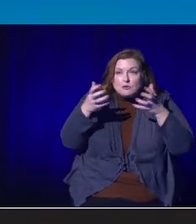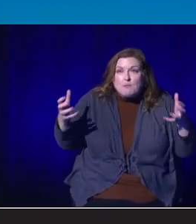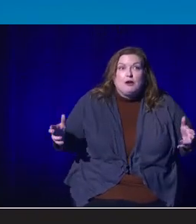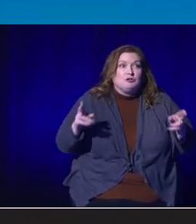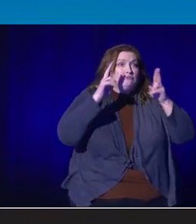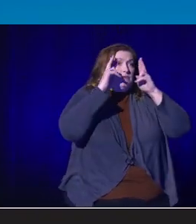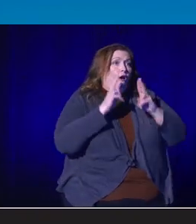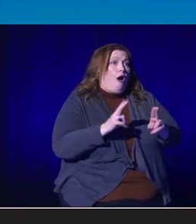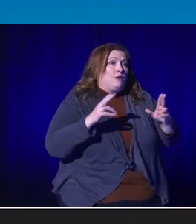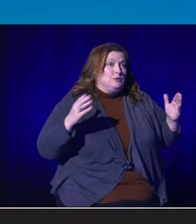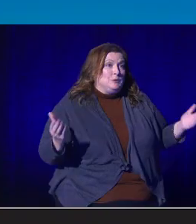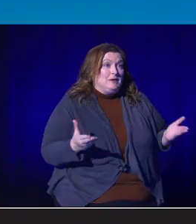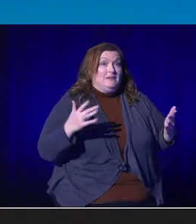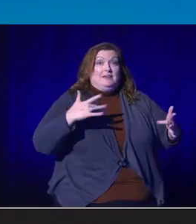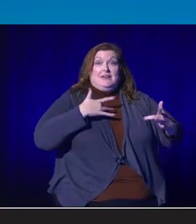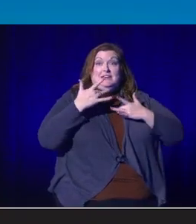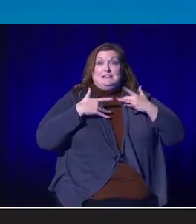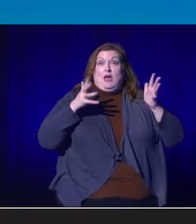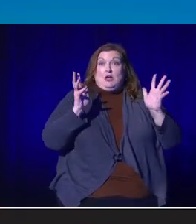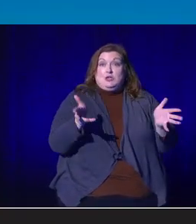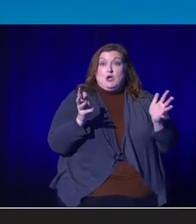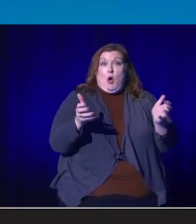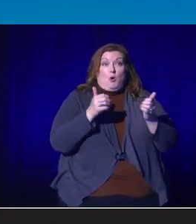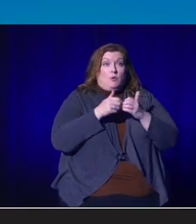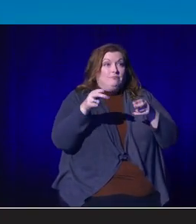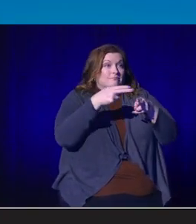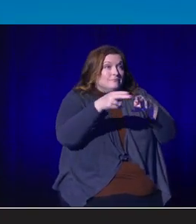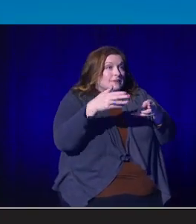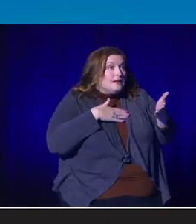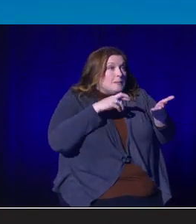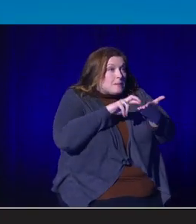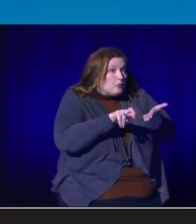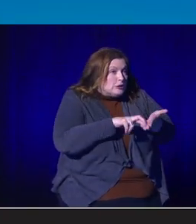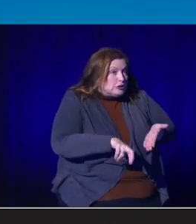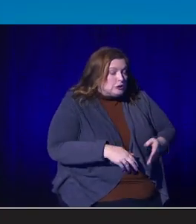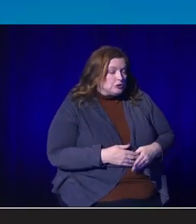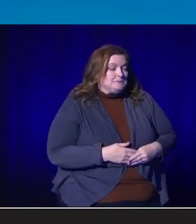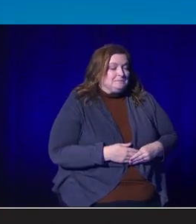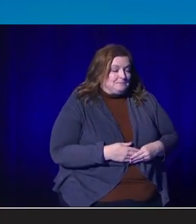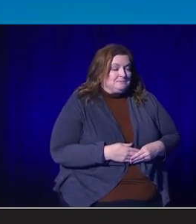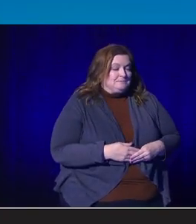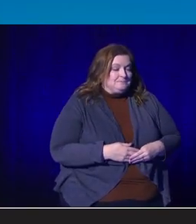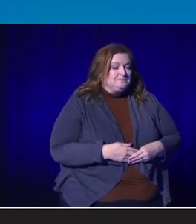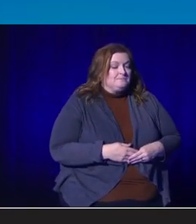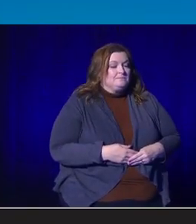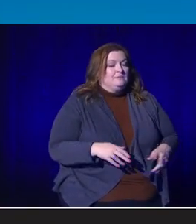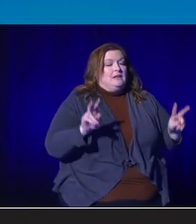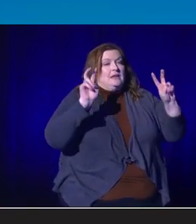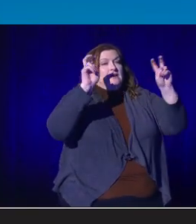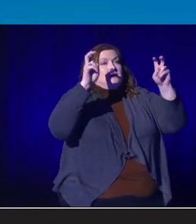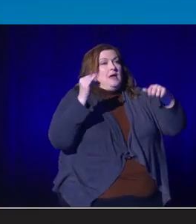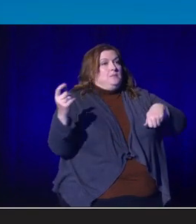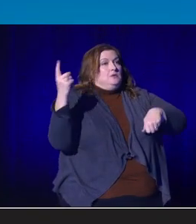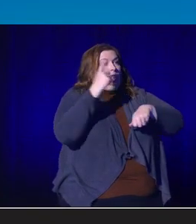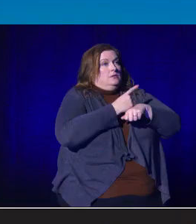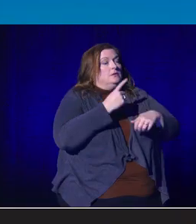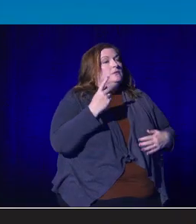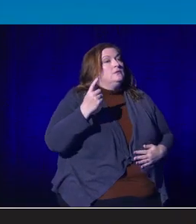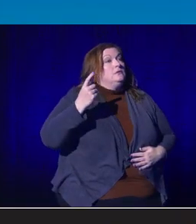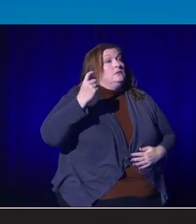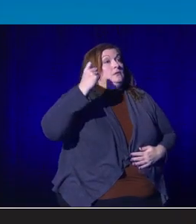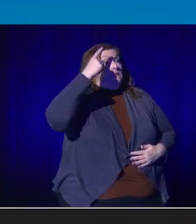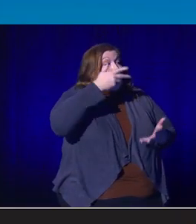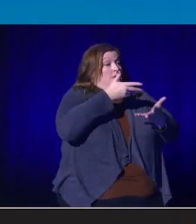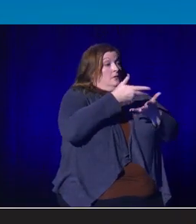honor to be here. And I'm really excited to talk to you guys a little bit about my research. So the topic today is understanding interactions